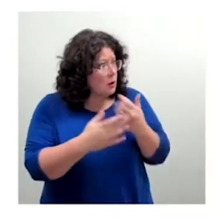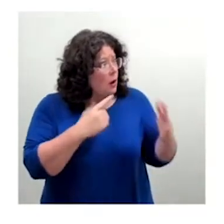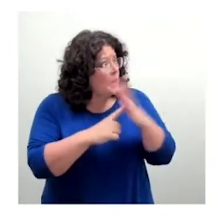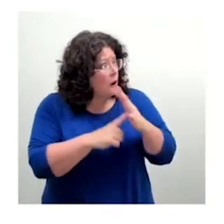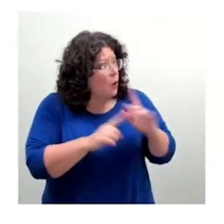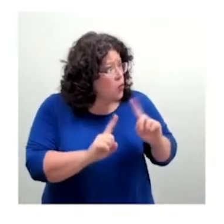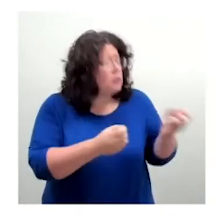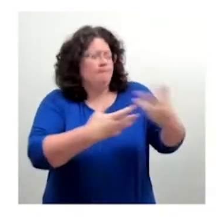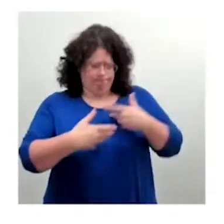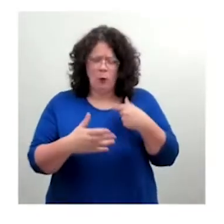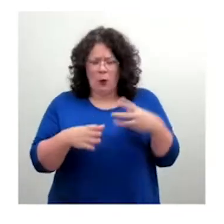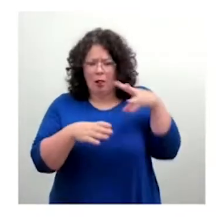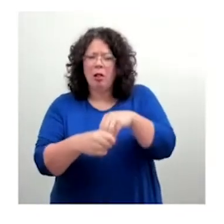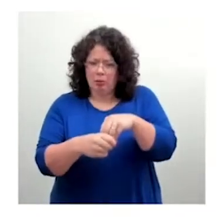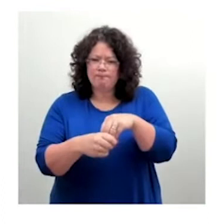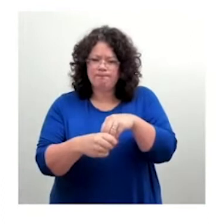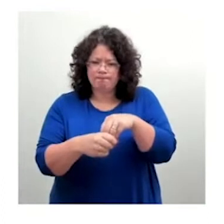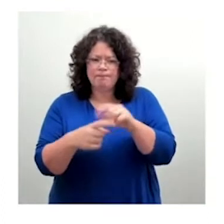So that's our sort of